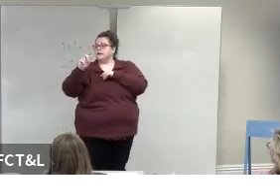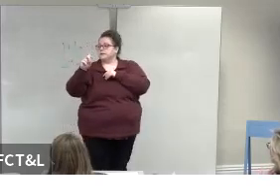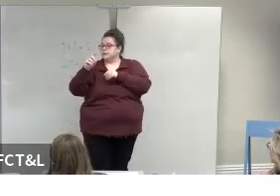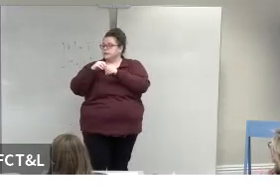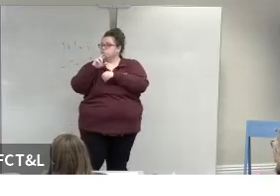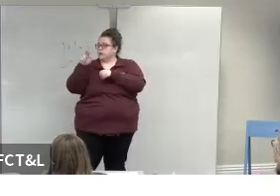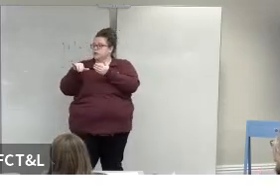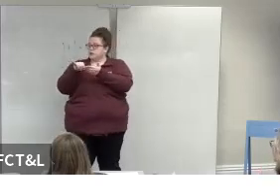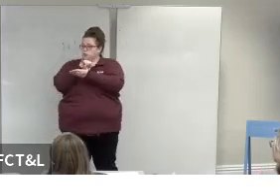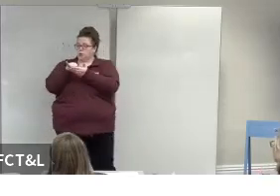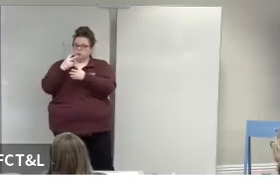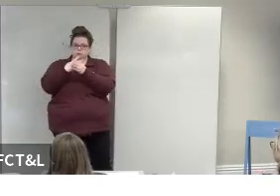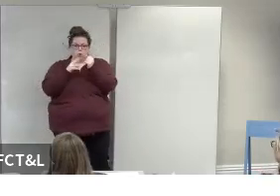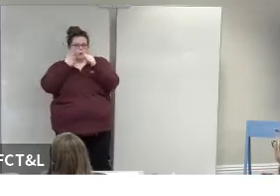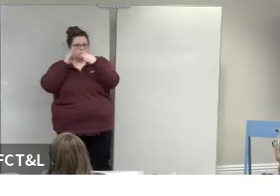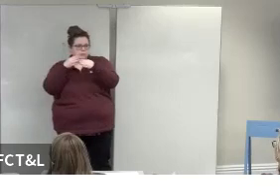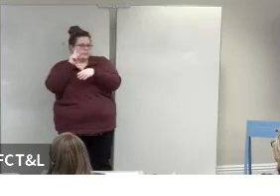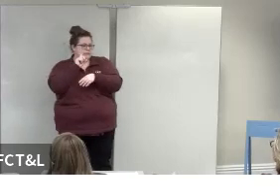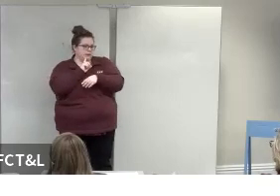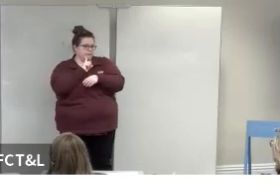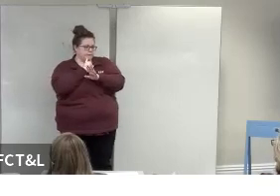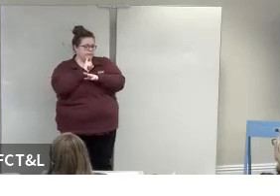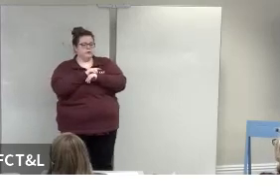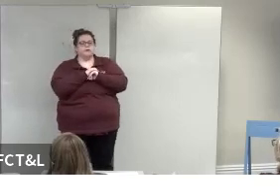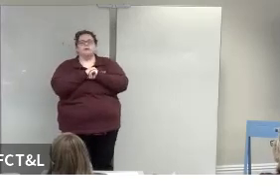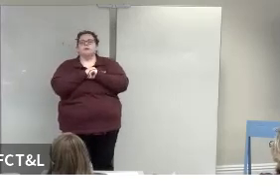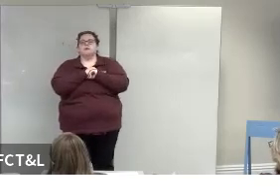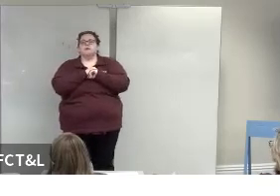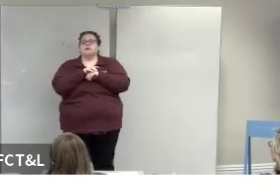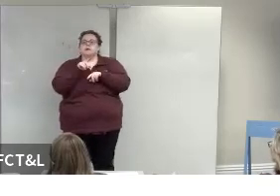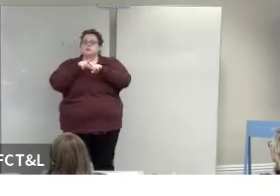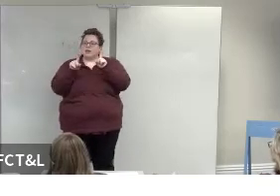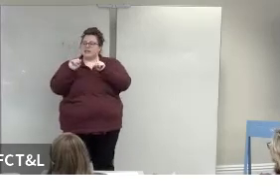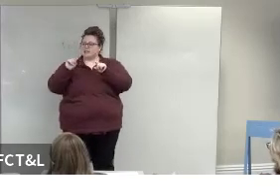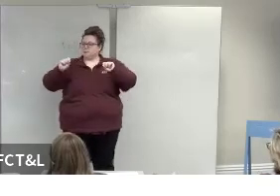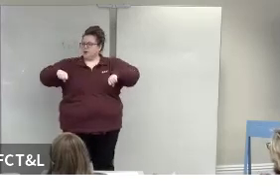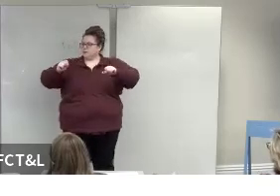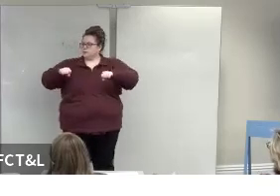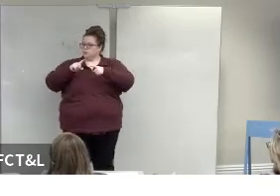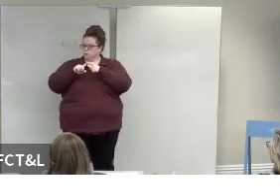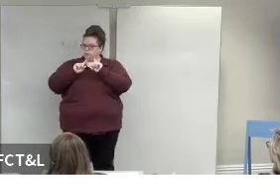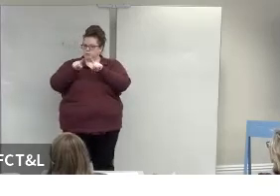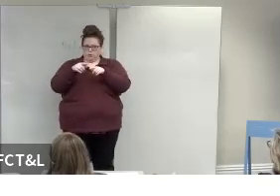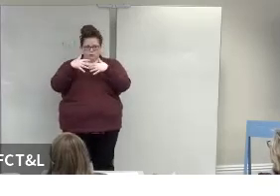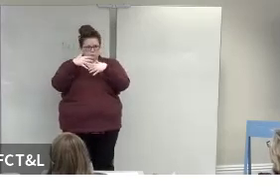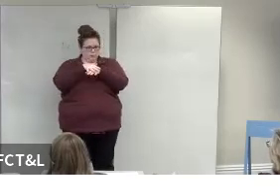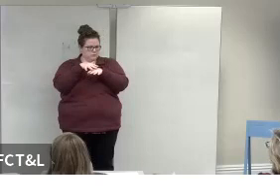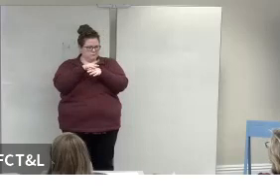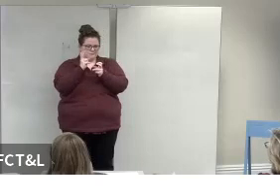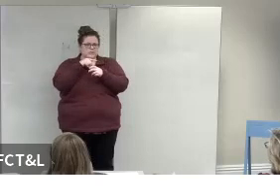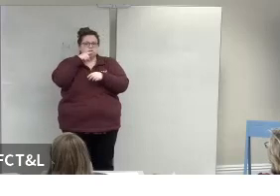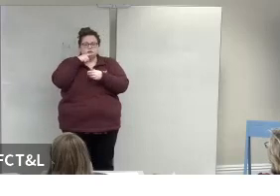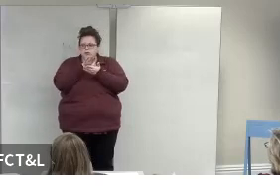Washington, D.C. or NTID in Rochester, New York, those are deaf universities.